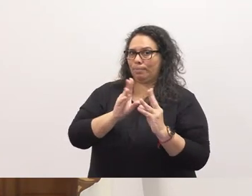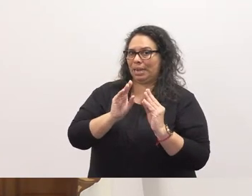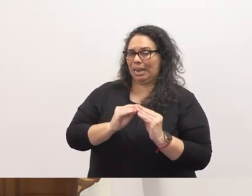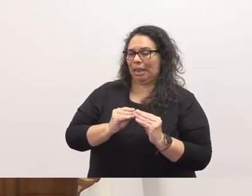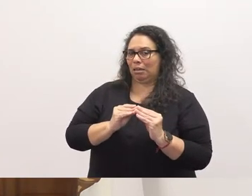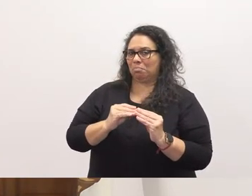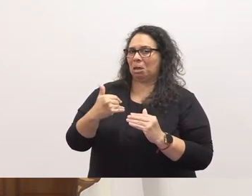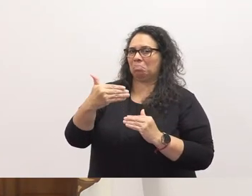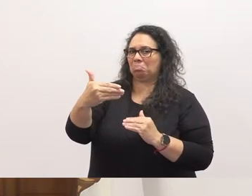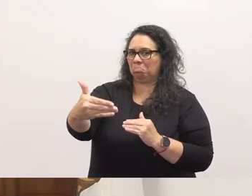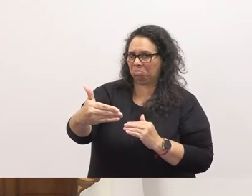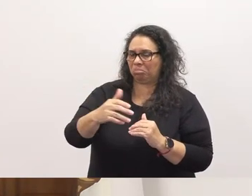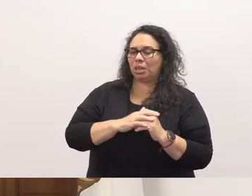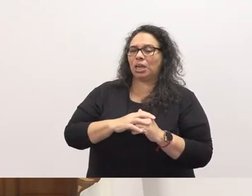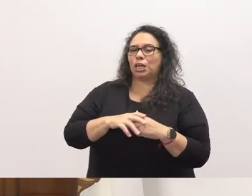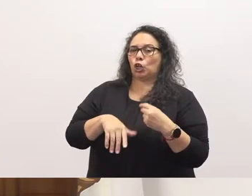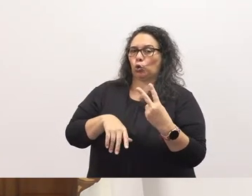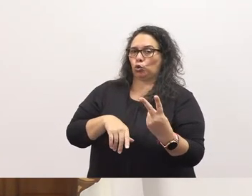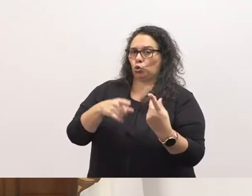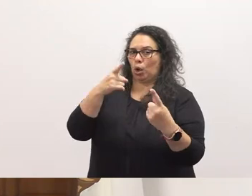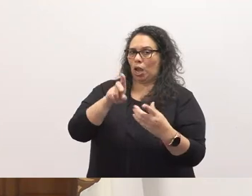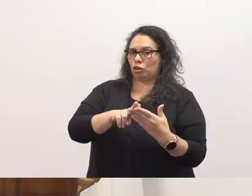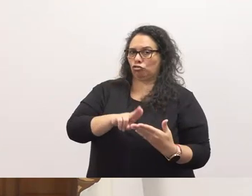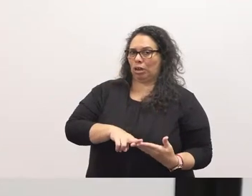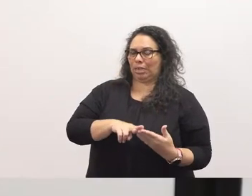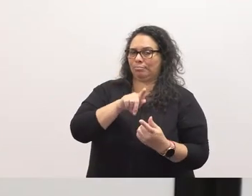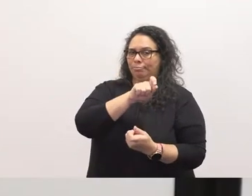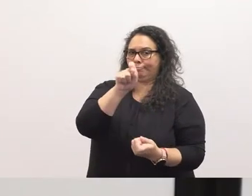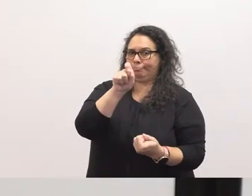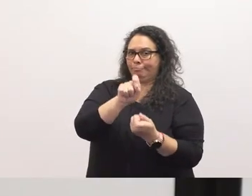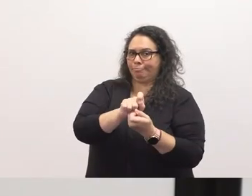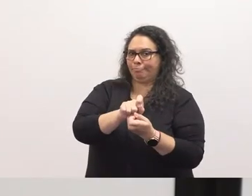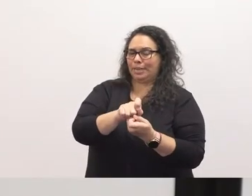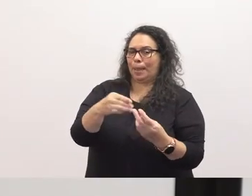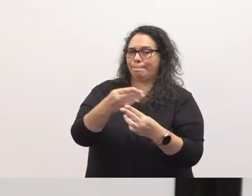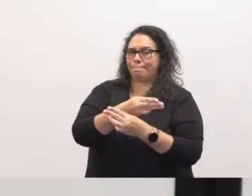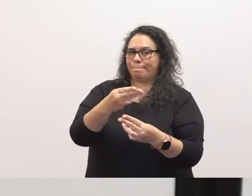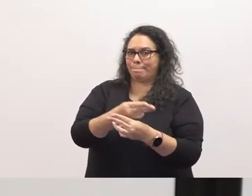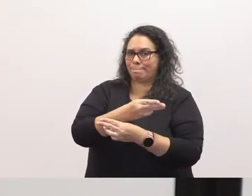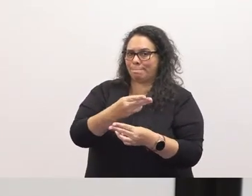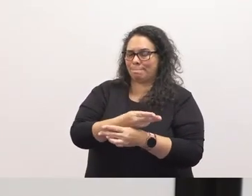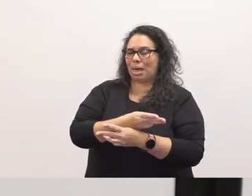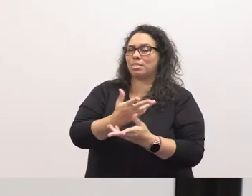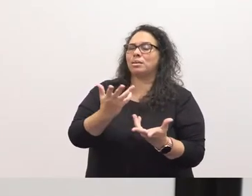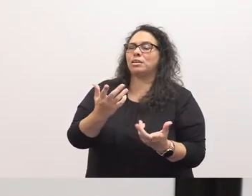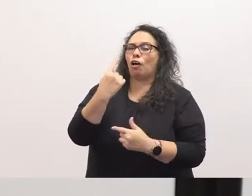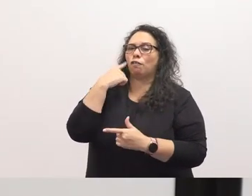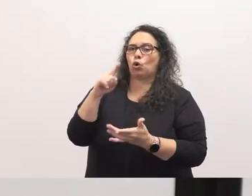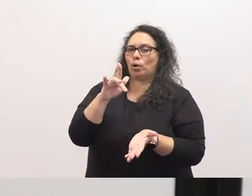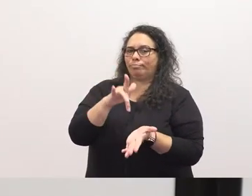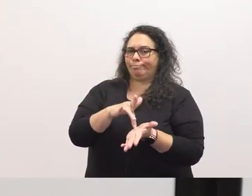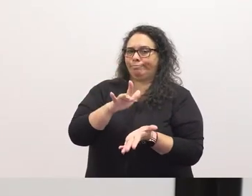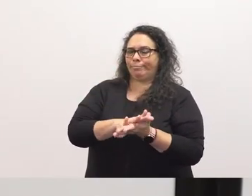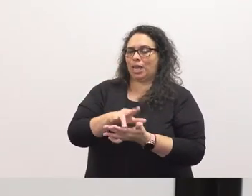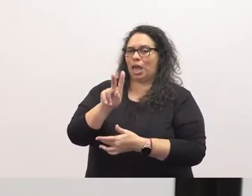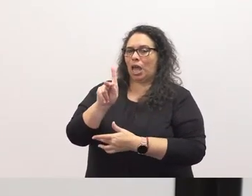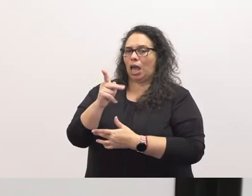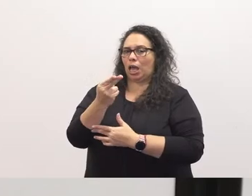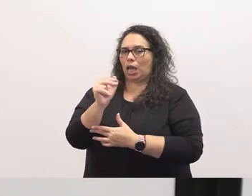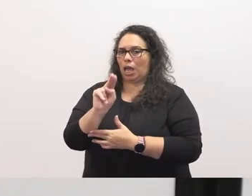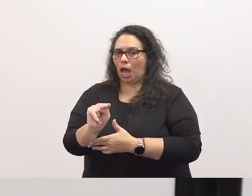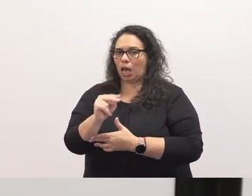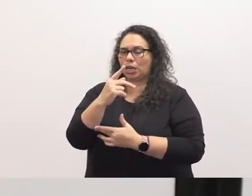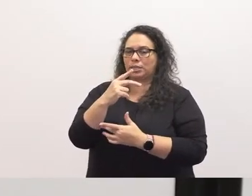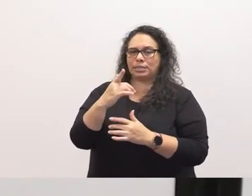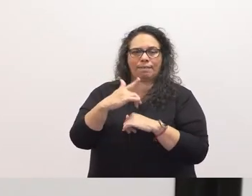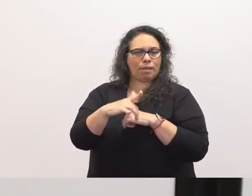following as well. These two contracts specifically address math intervention at the secondary level. So the Khan Academy math intervention is available